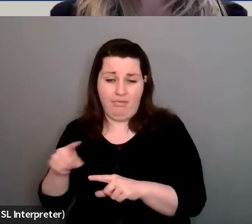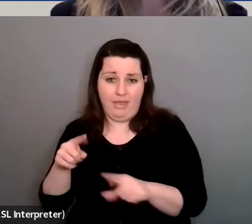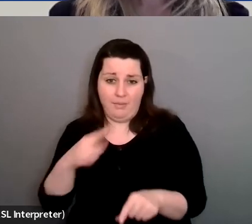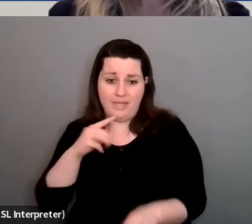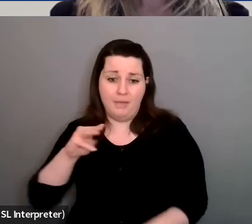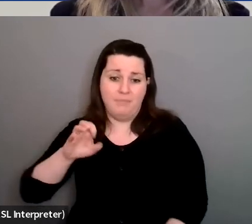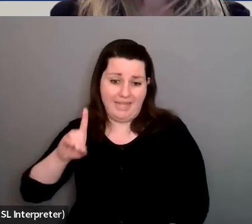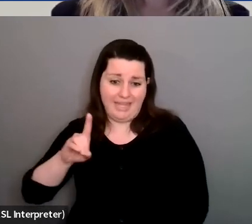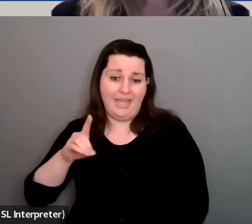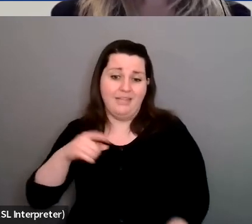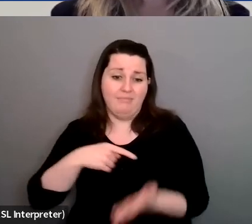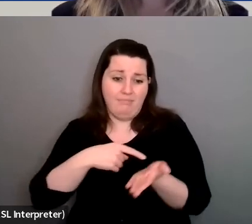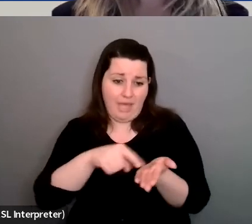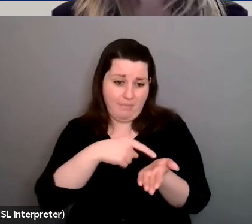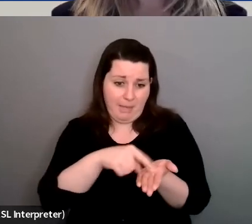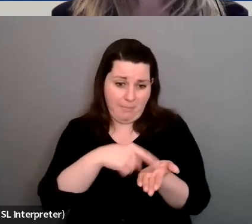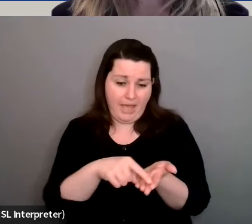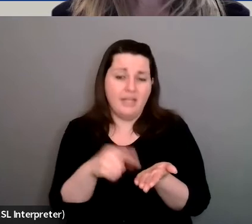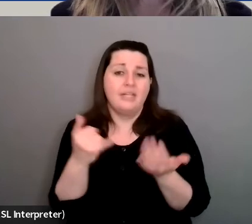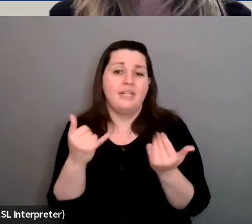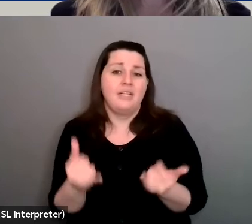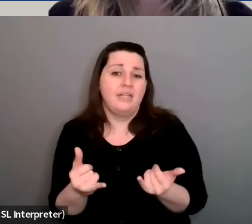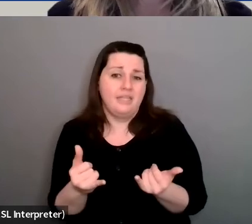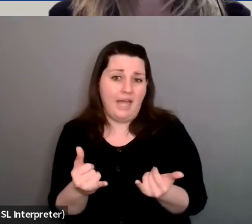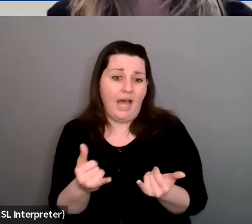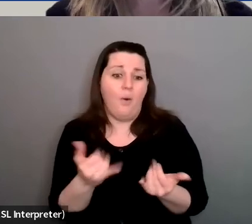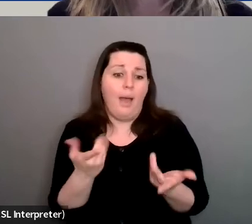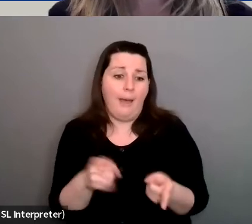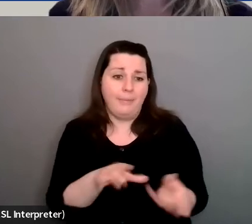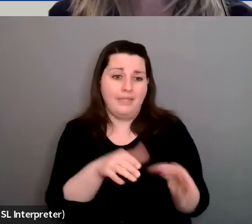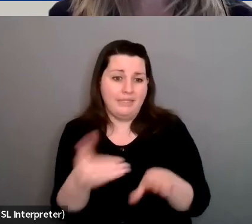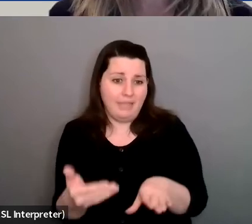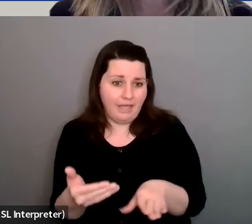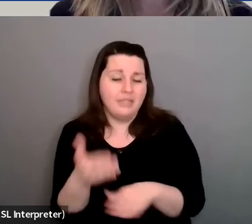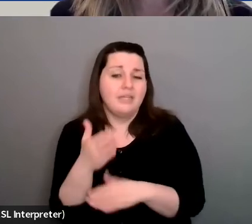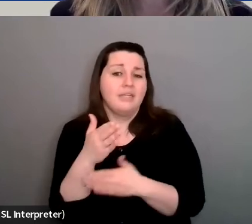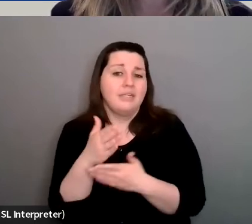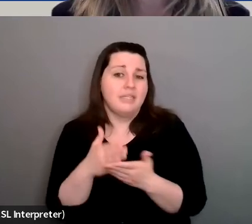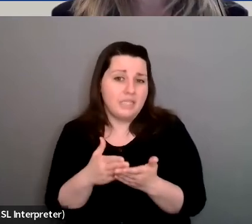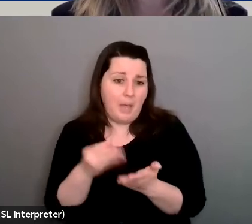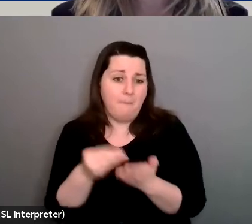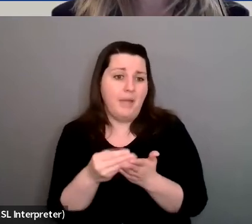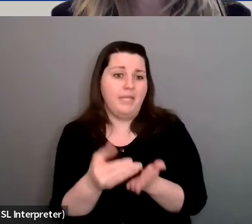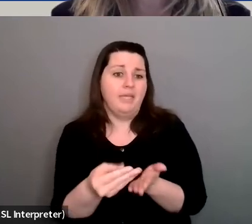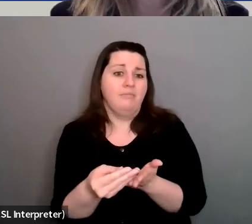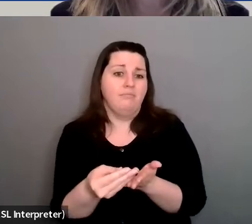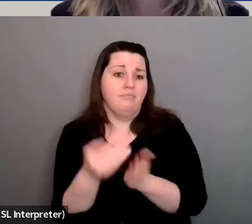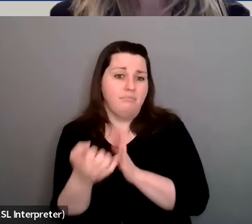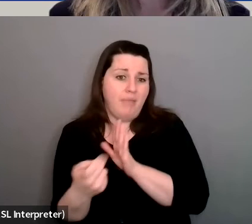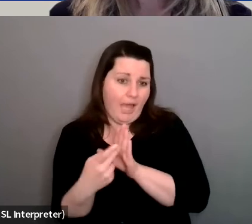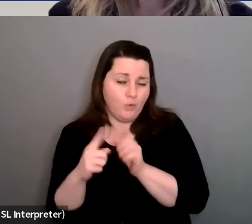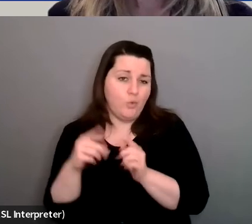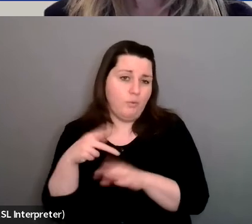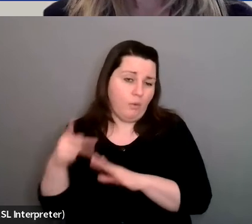were paid. Now, upon death, there could be some of that is reimbursed back to the